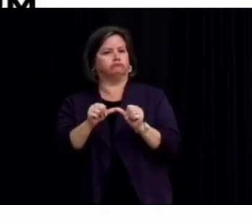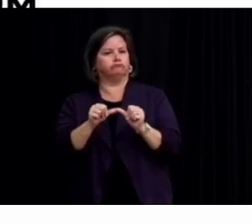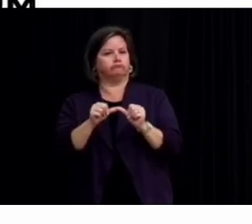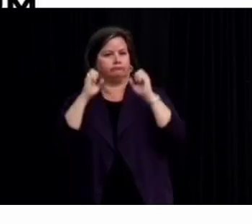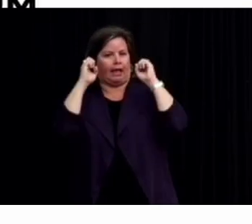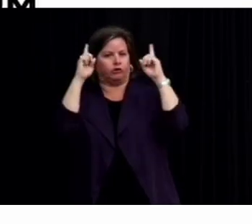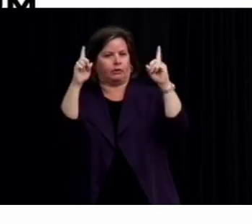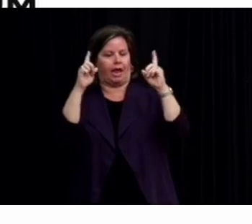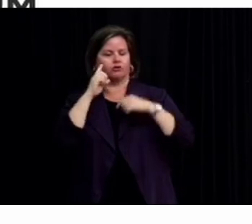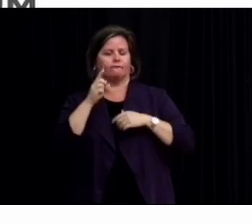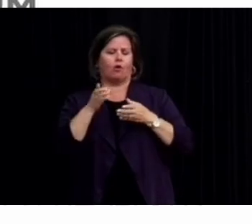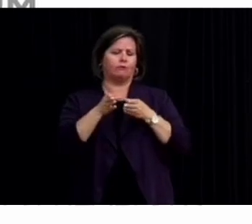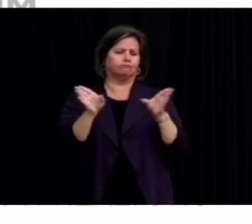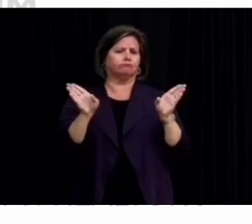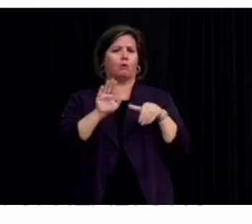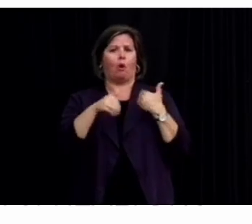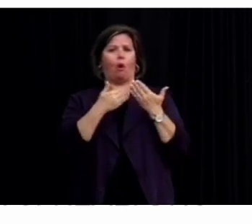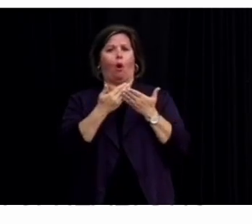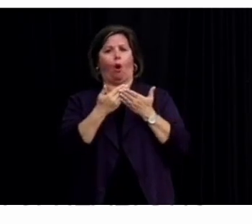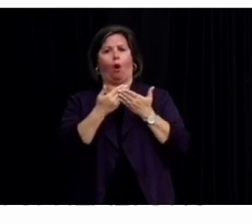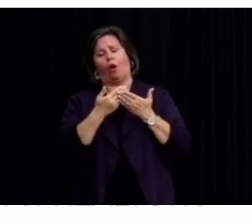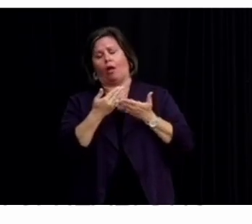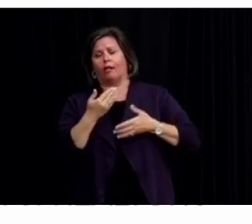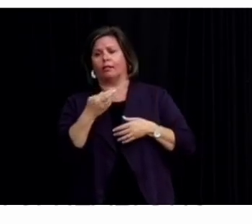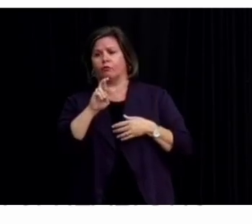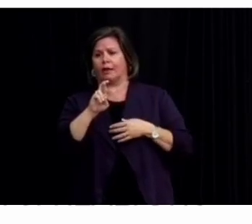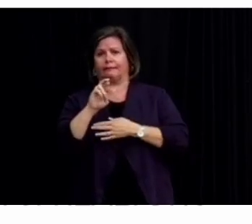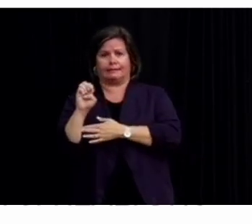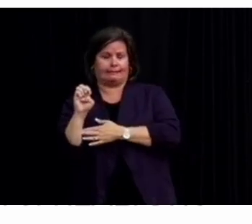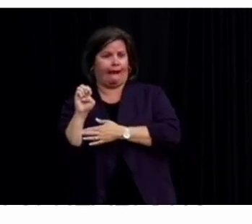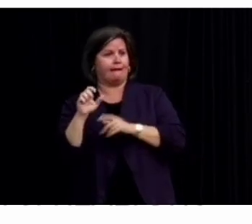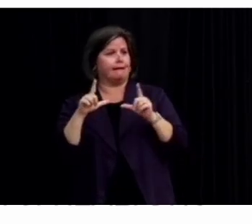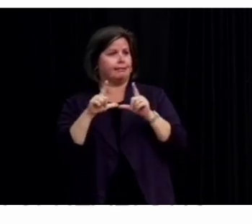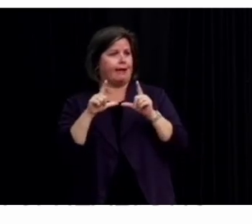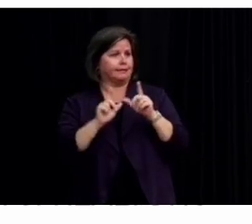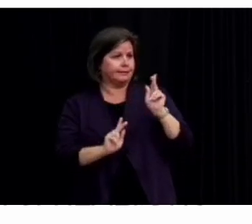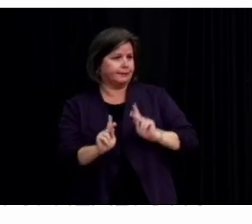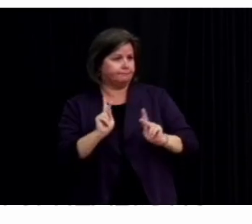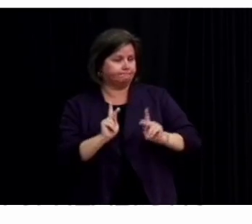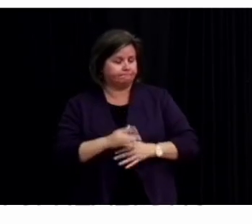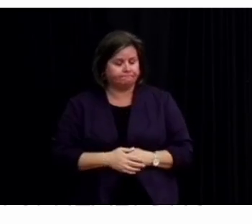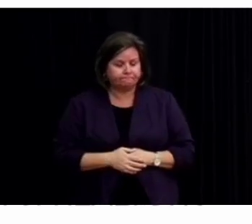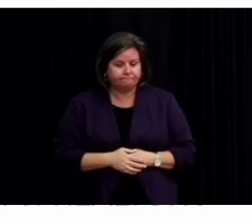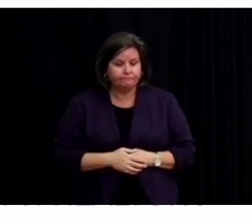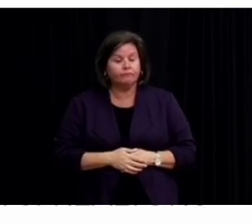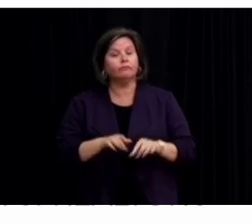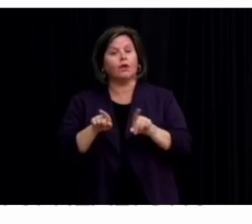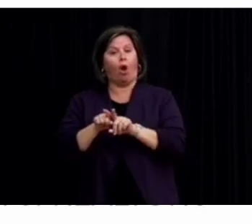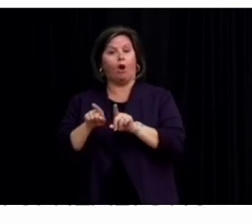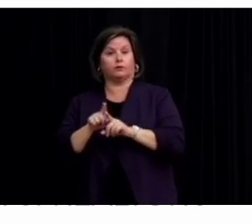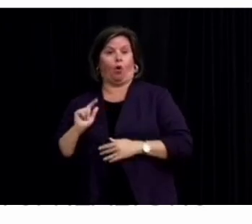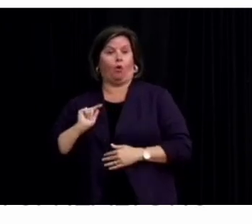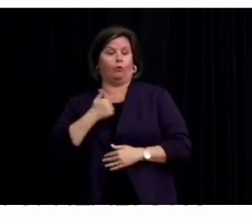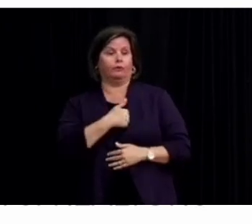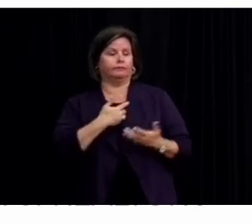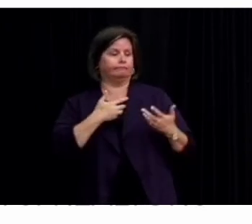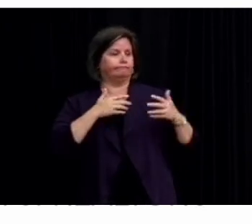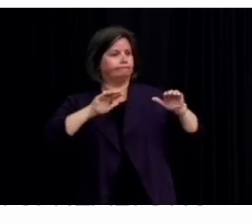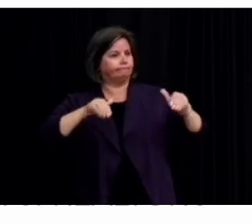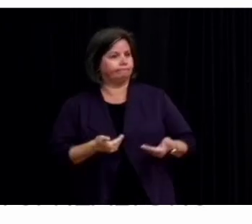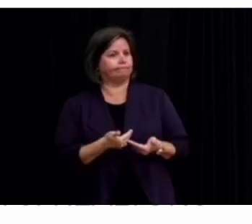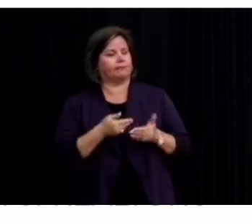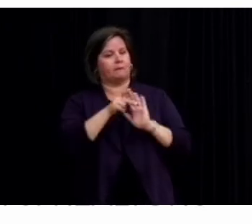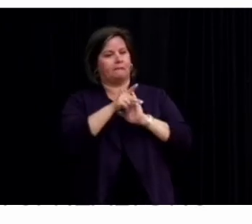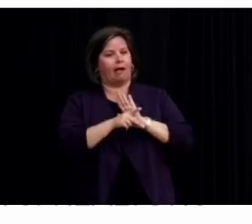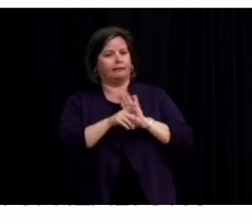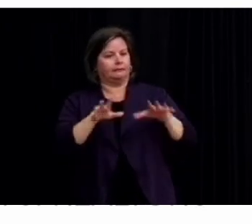education for all real estate licensees. We've also introduced policy that was adopted by our board of directors